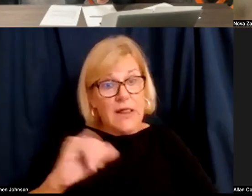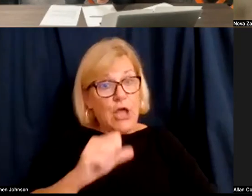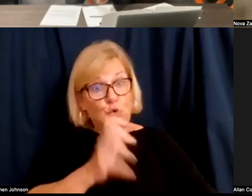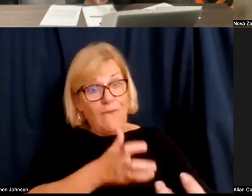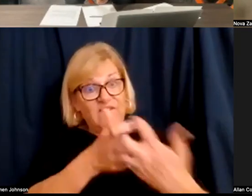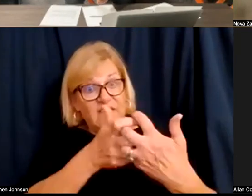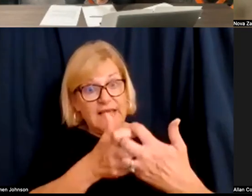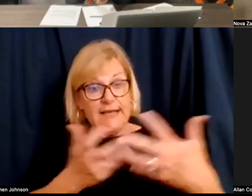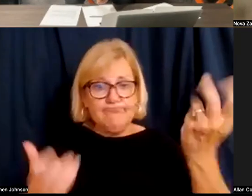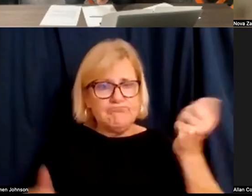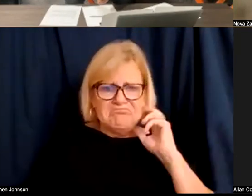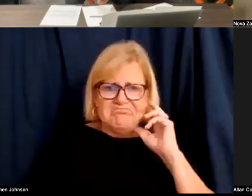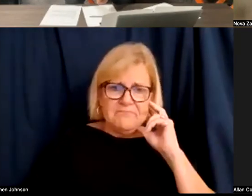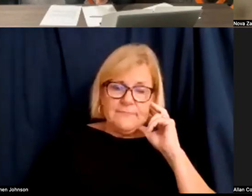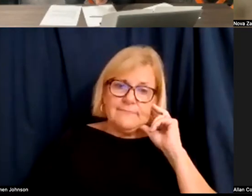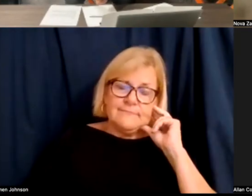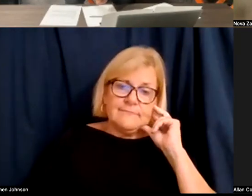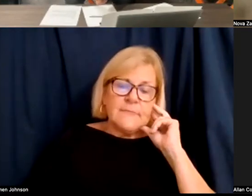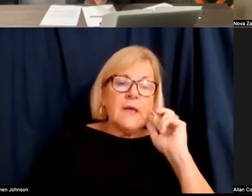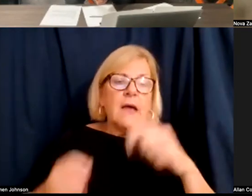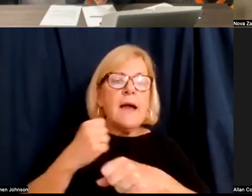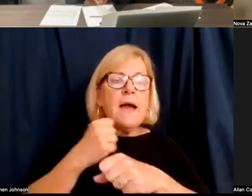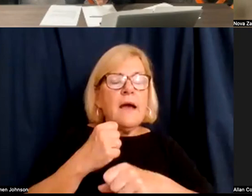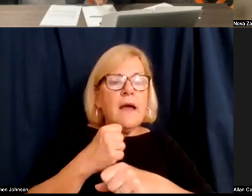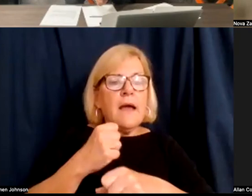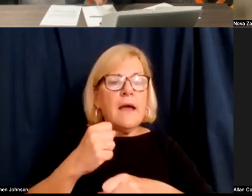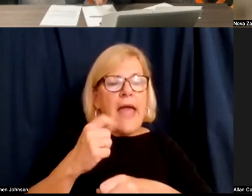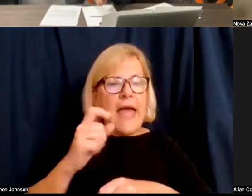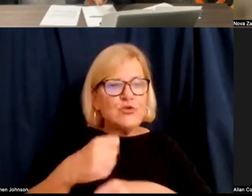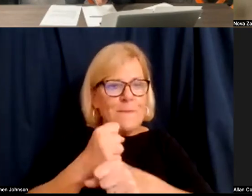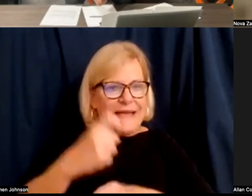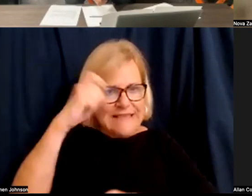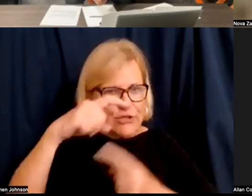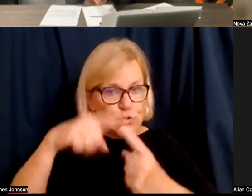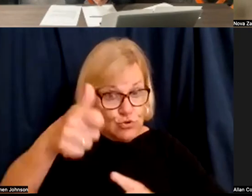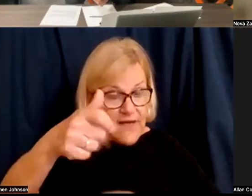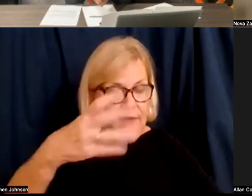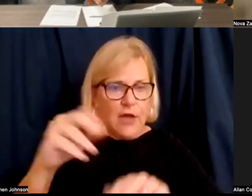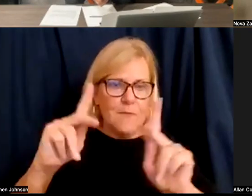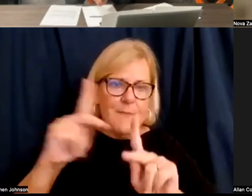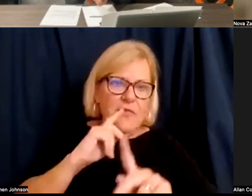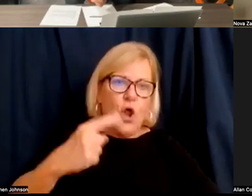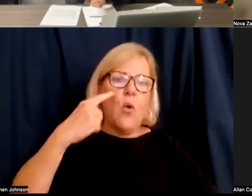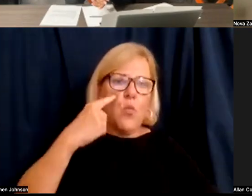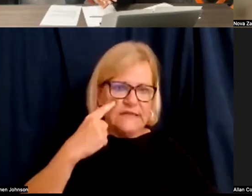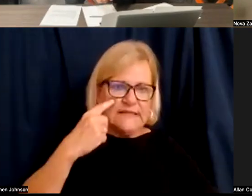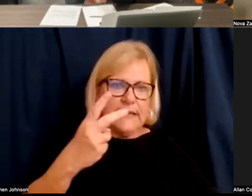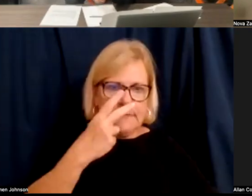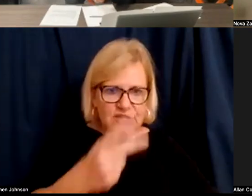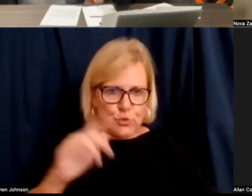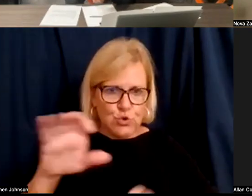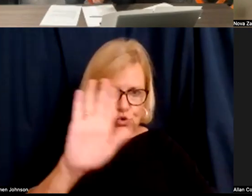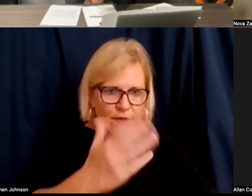fit, um, but make it make sense both to yourself and to the people that are witnessing you do your